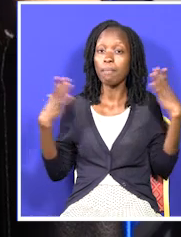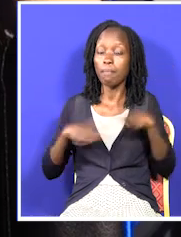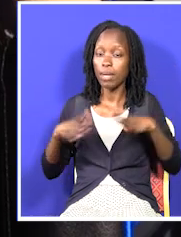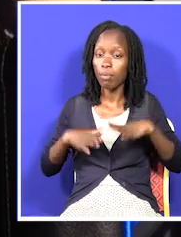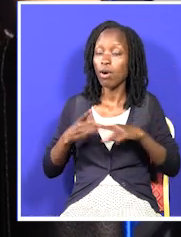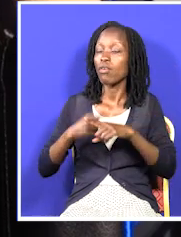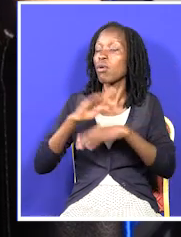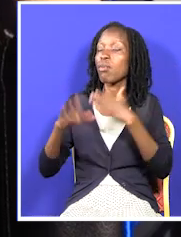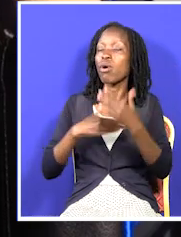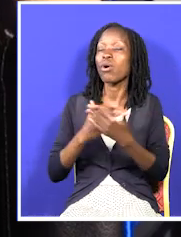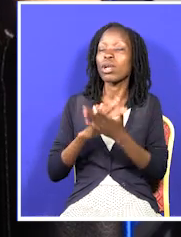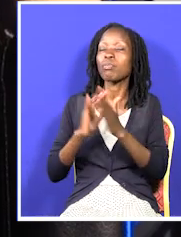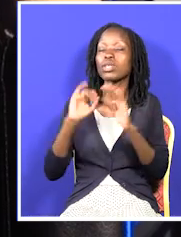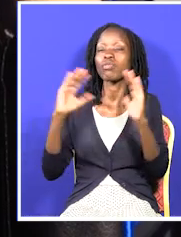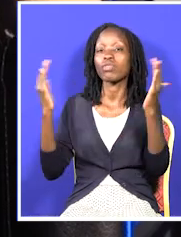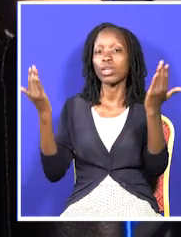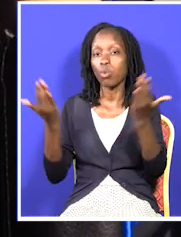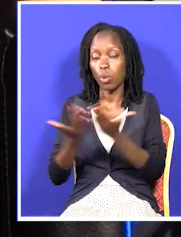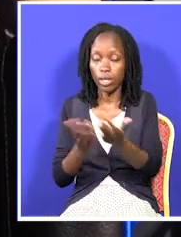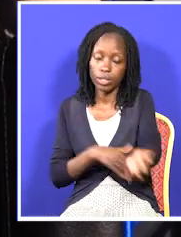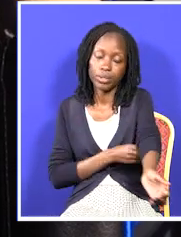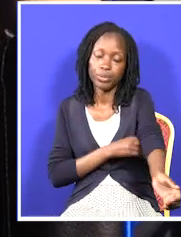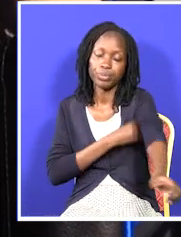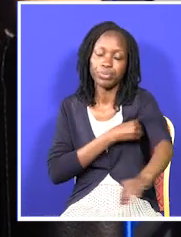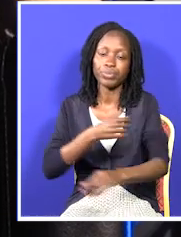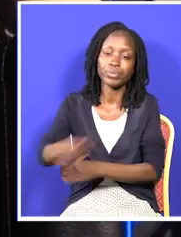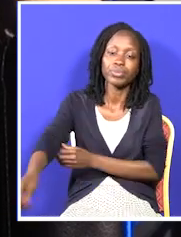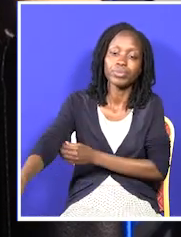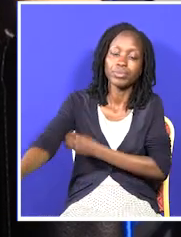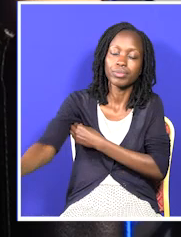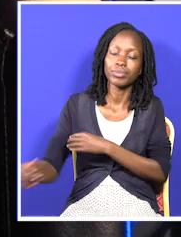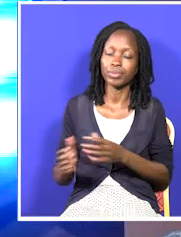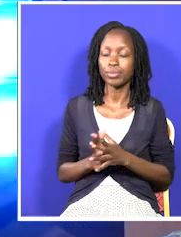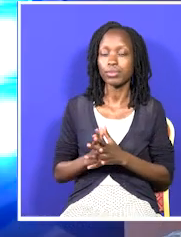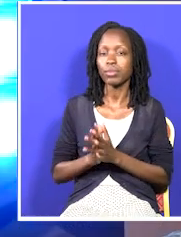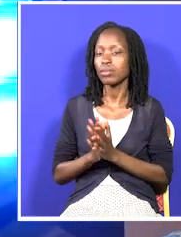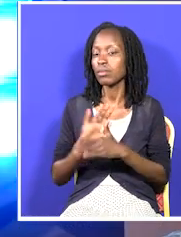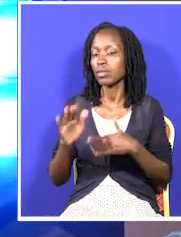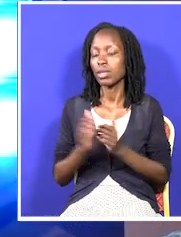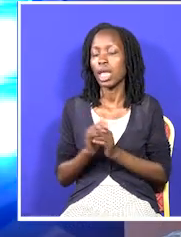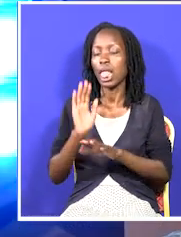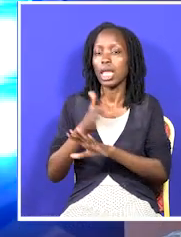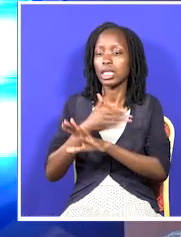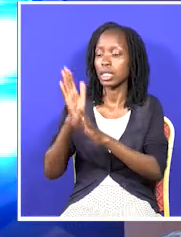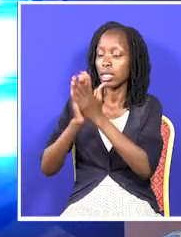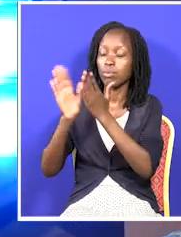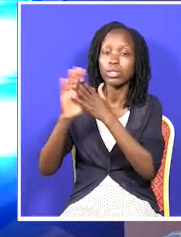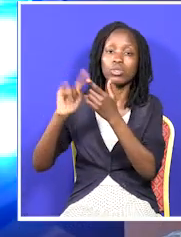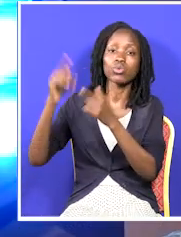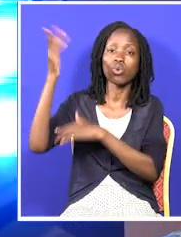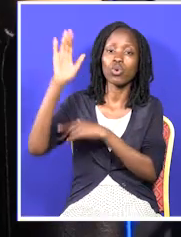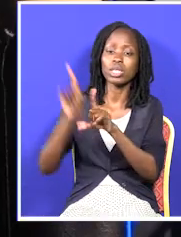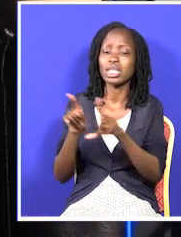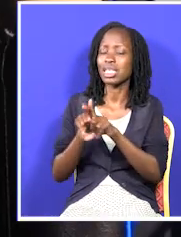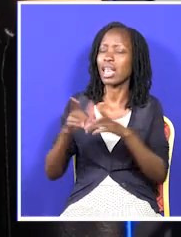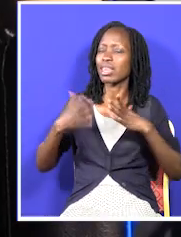people from every country, nation, tribe, and language, singing praises to God. There